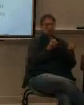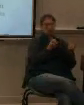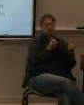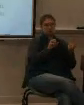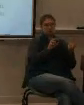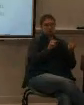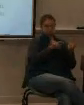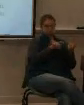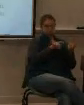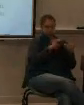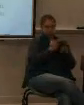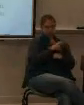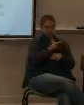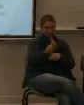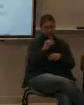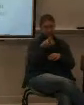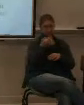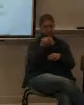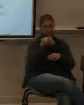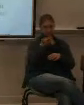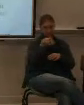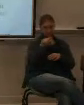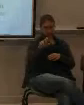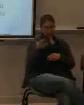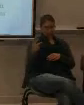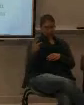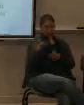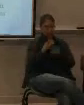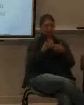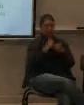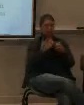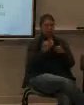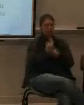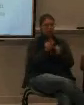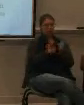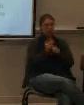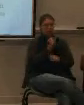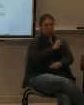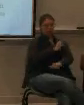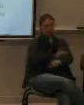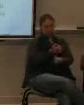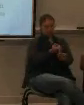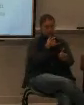used third, because that's how you can get the most energy out of